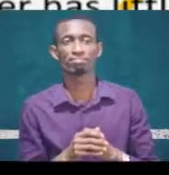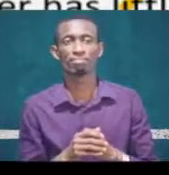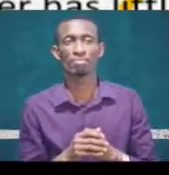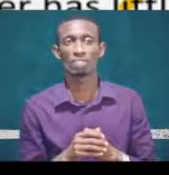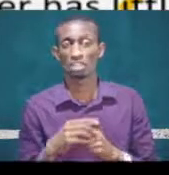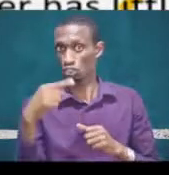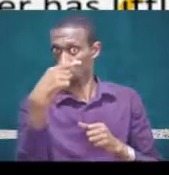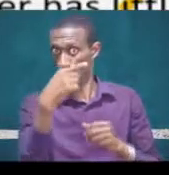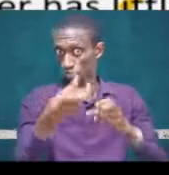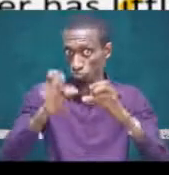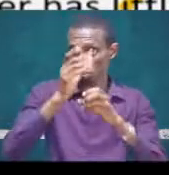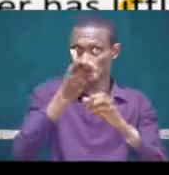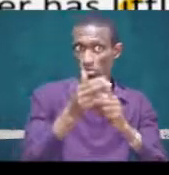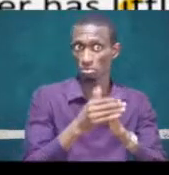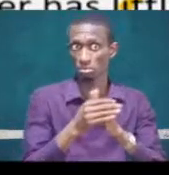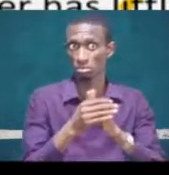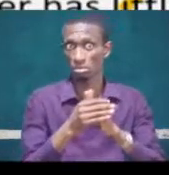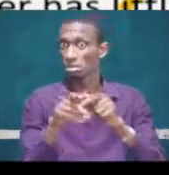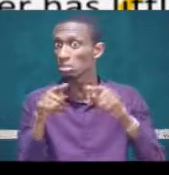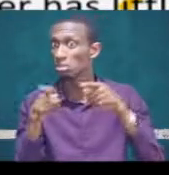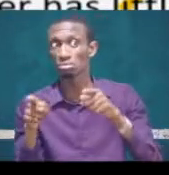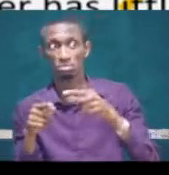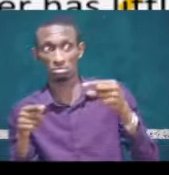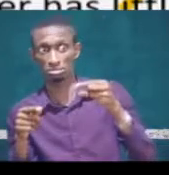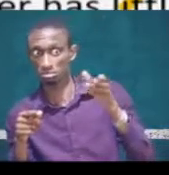This G we have put here is not what is here.